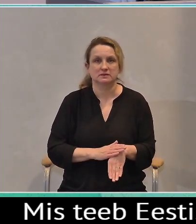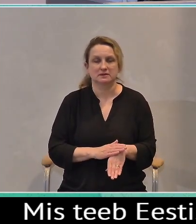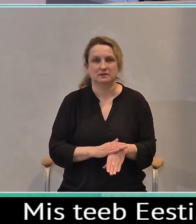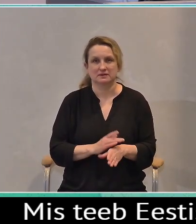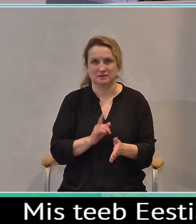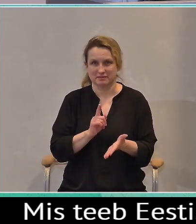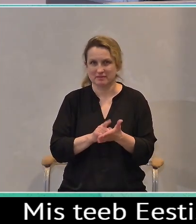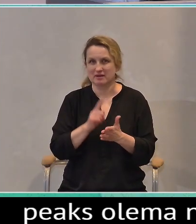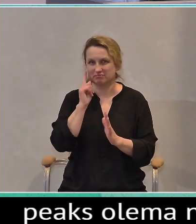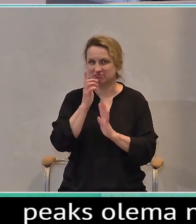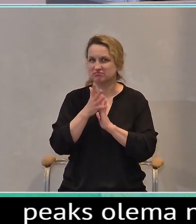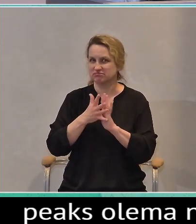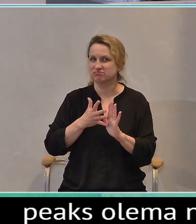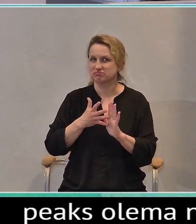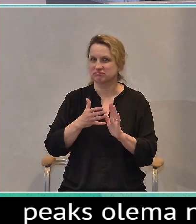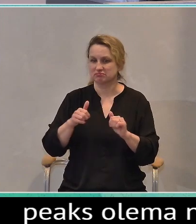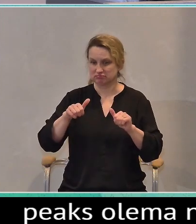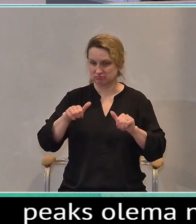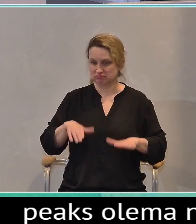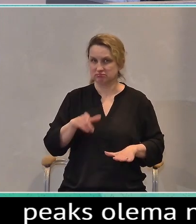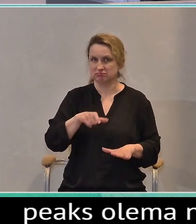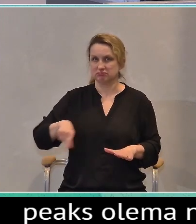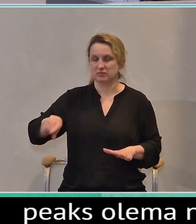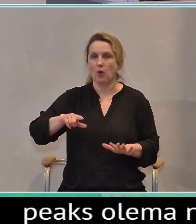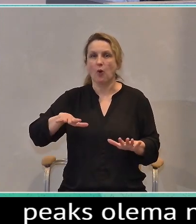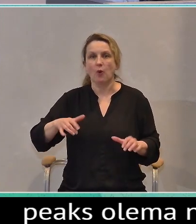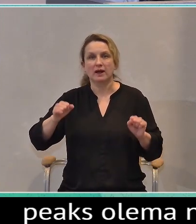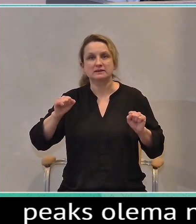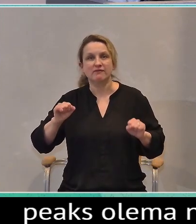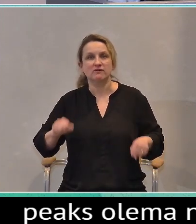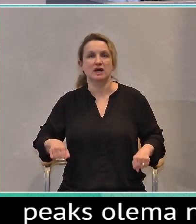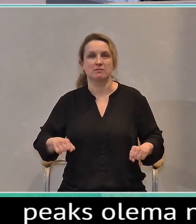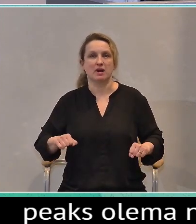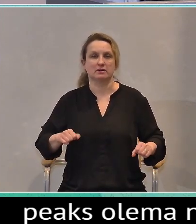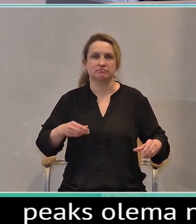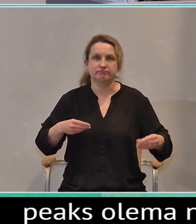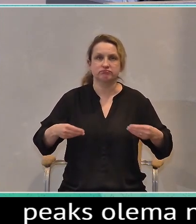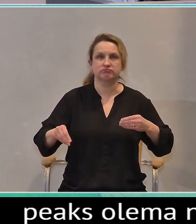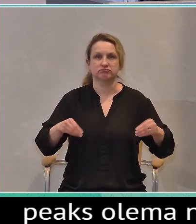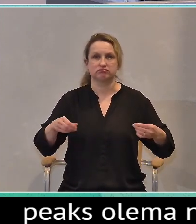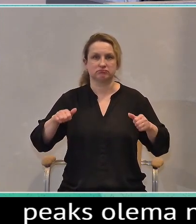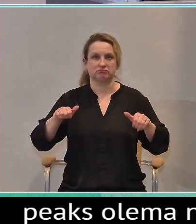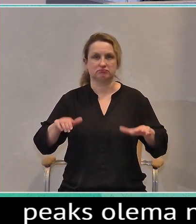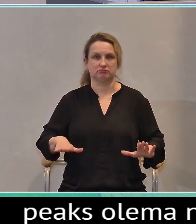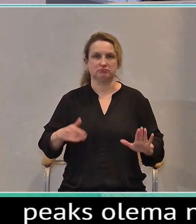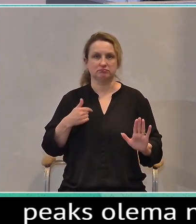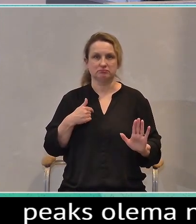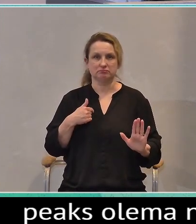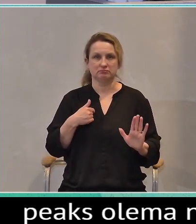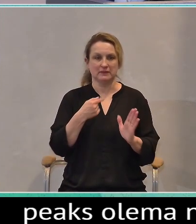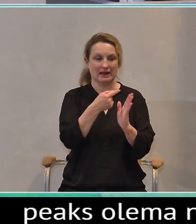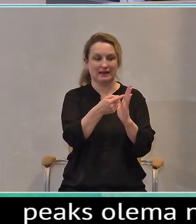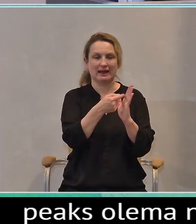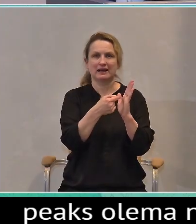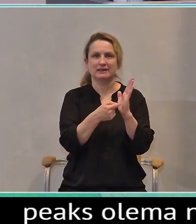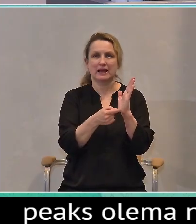do if the disease is severe, but the number of patients is slightly over the threshold? In